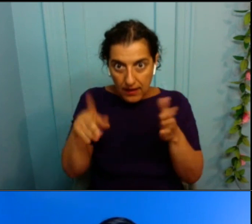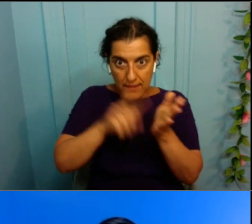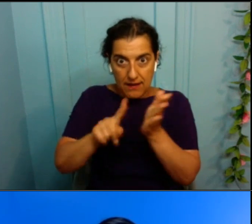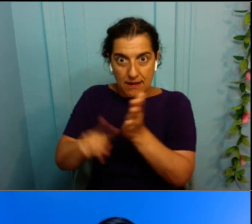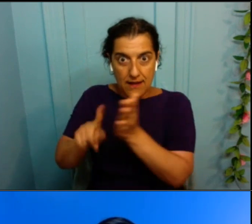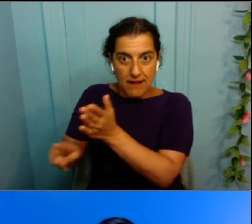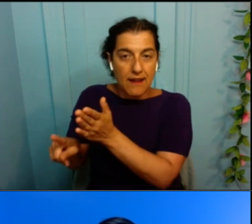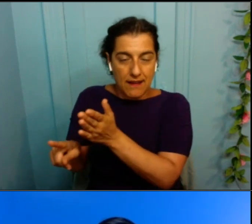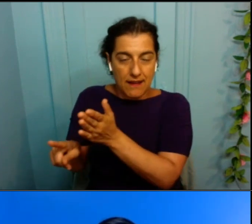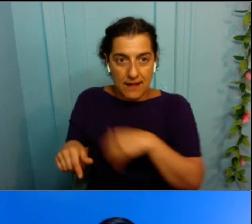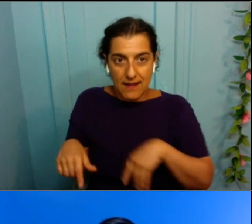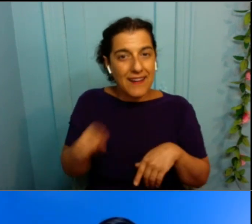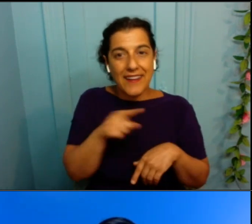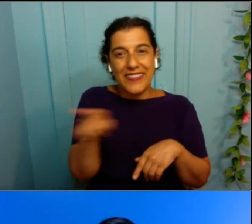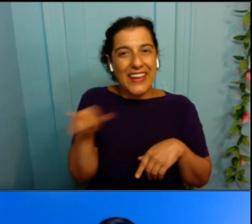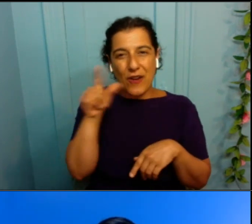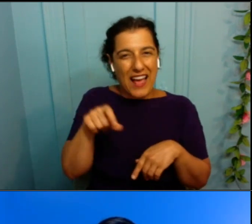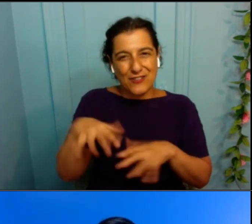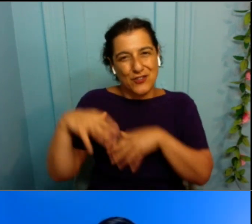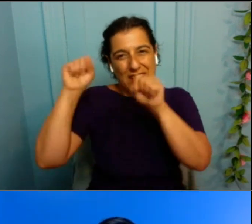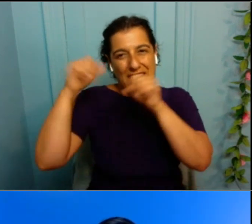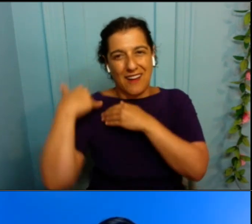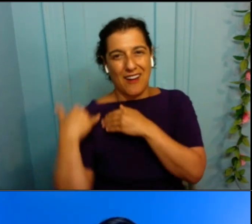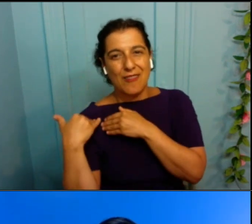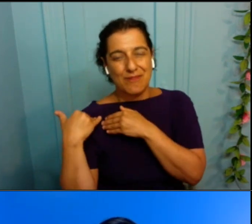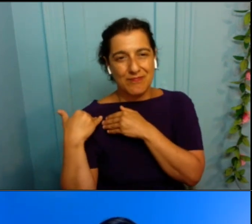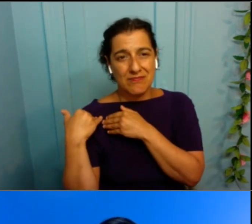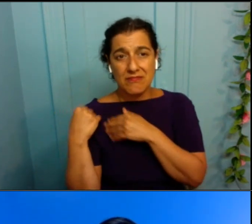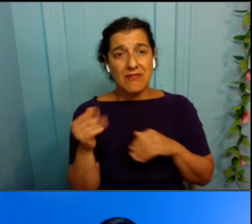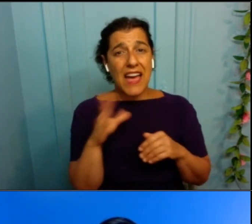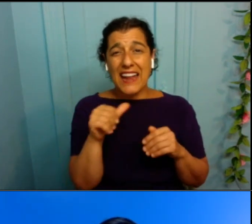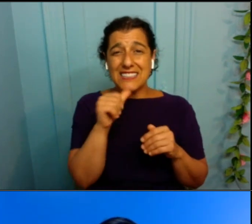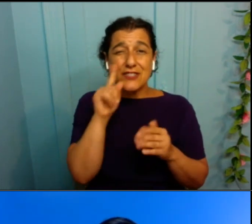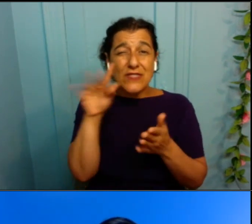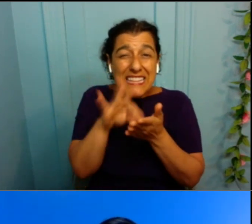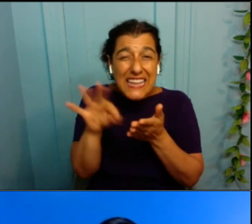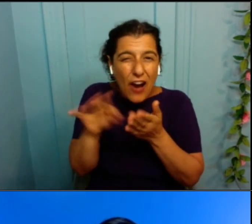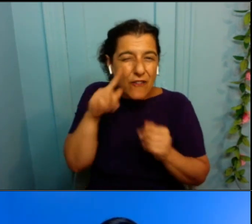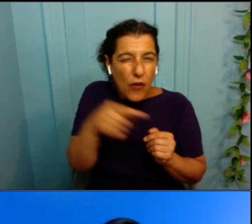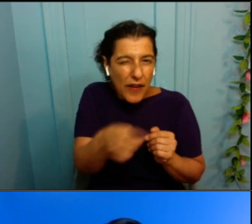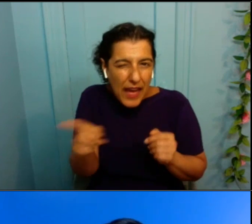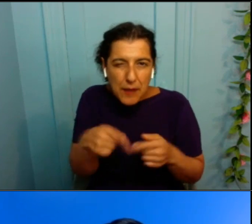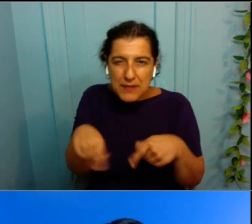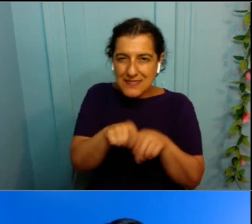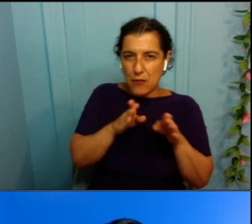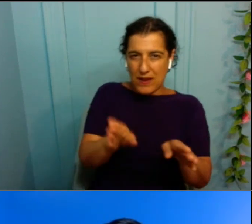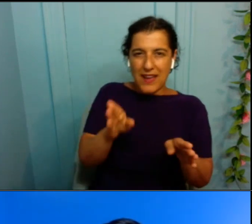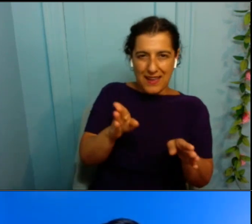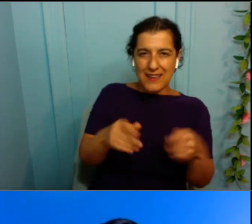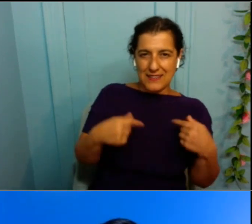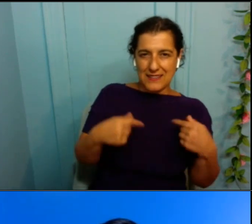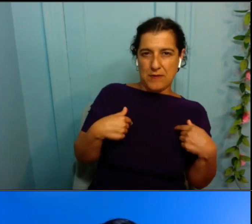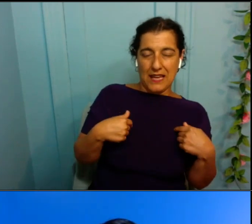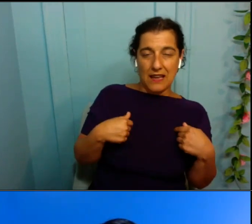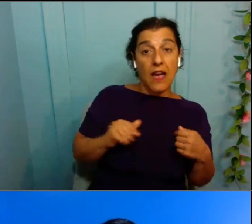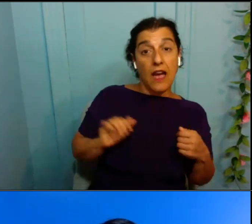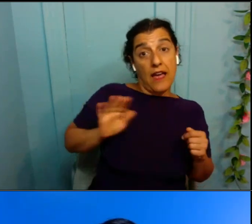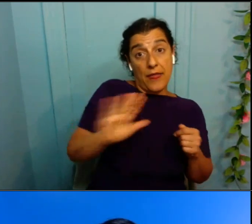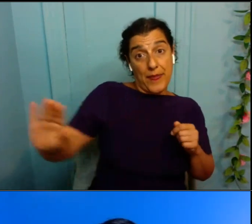directly on this bigger scale because it doesn't count for them the same way it does for me. They're supposed to